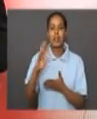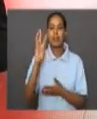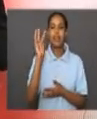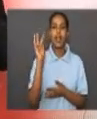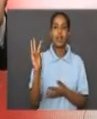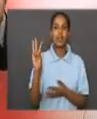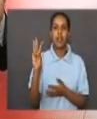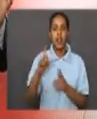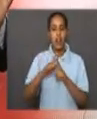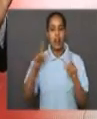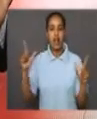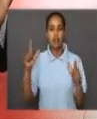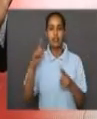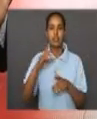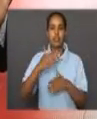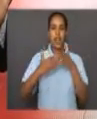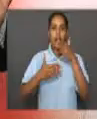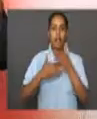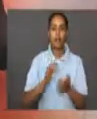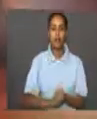tungsten on a large scale.